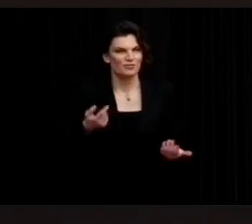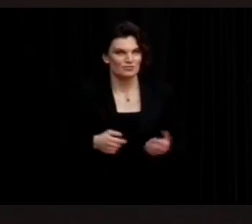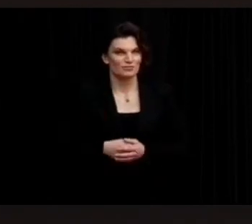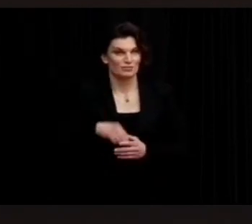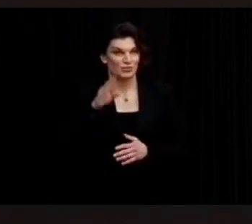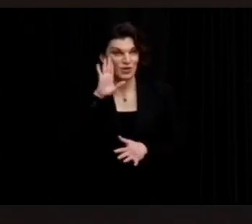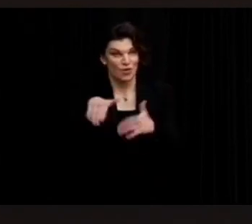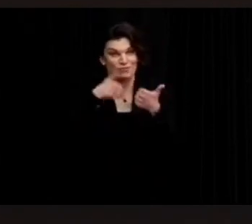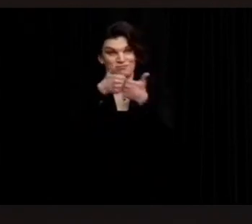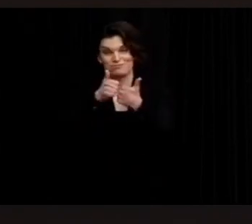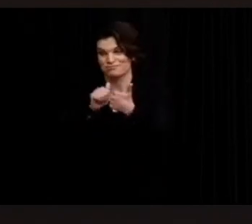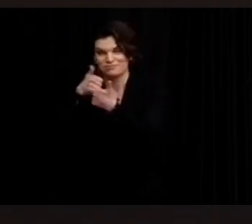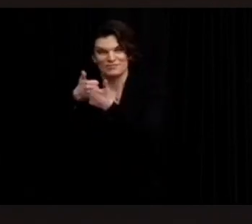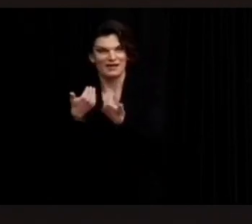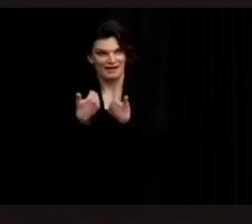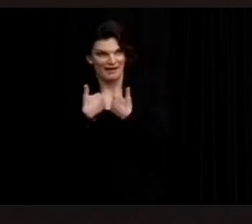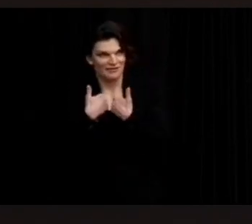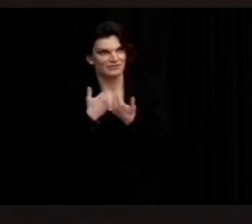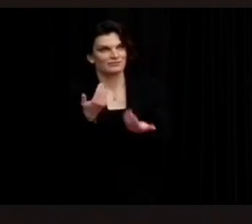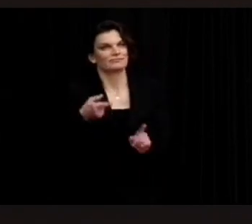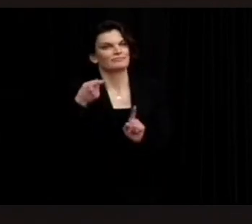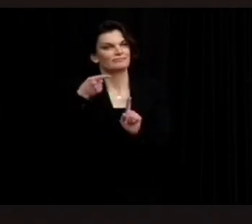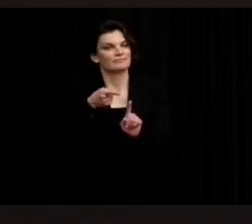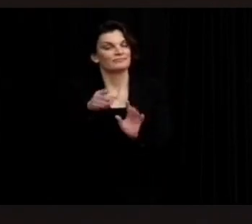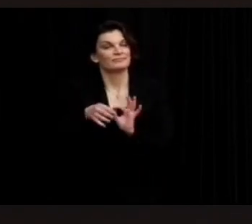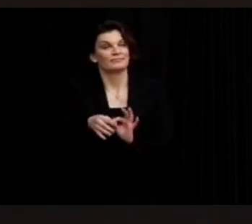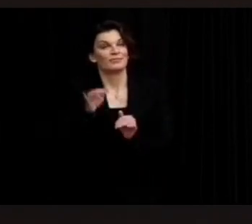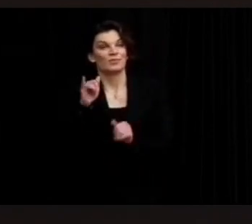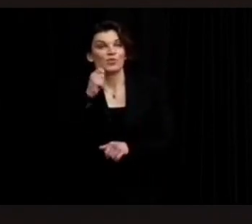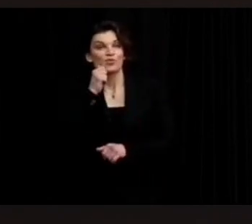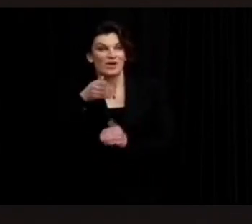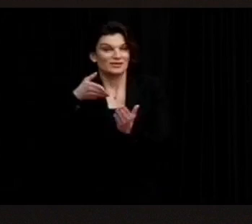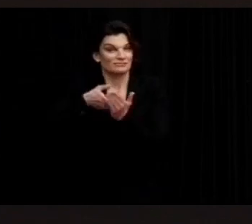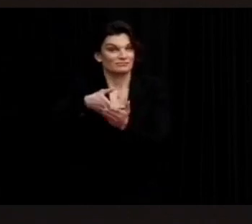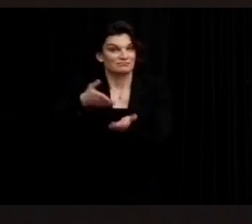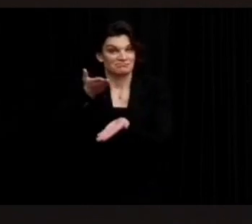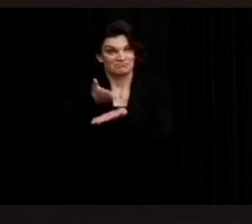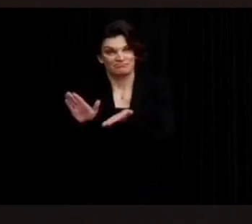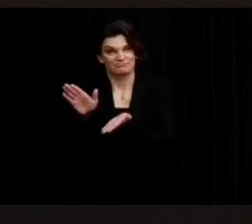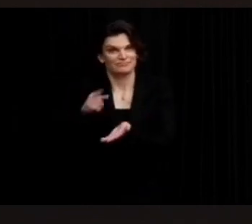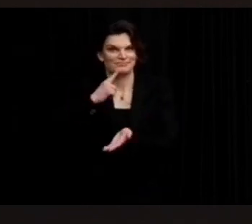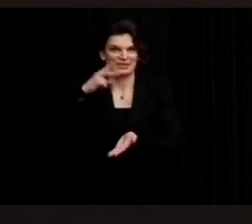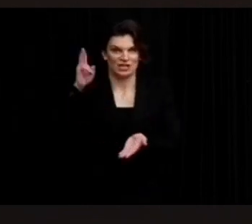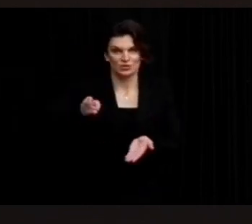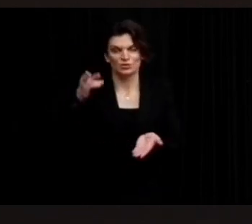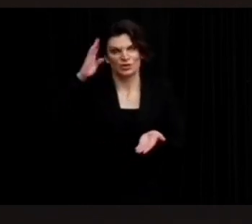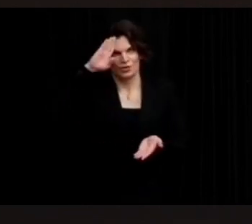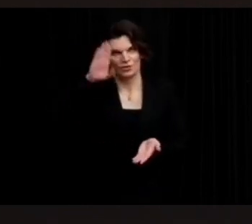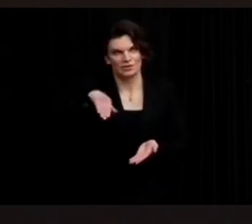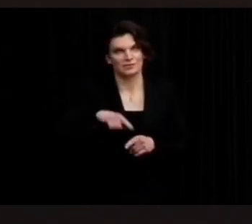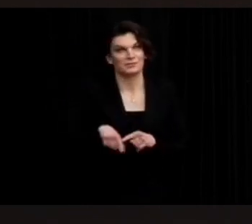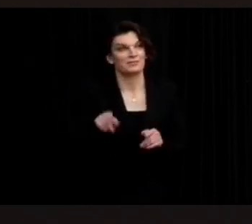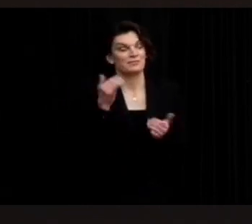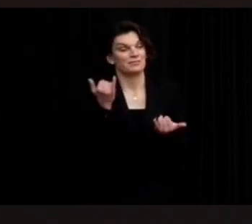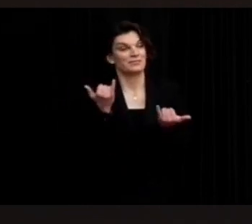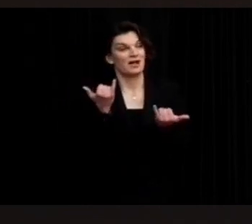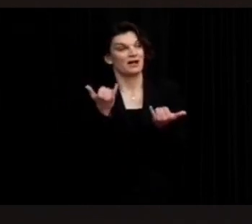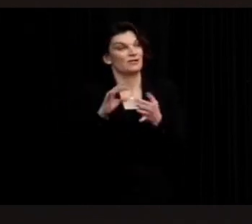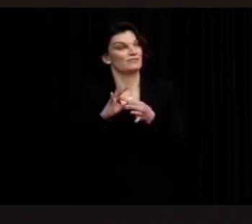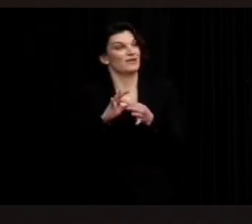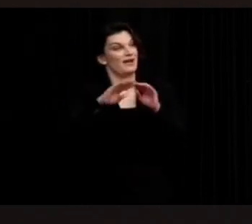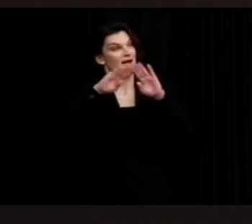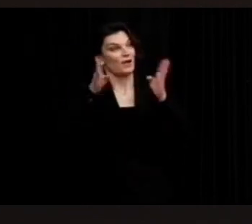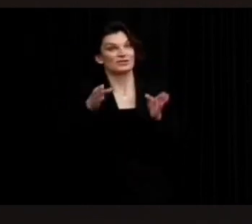housing challenges are linked to generational, race-based discrimination, lack of affordable housing today impacts